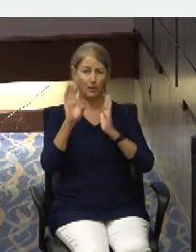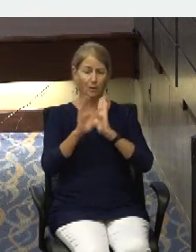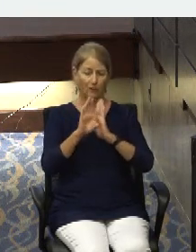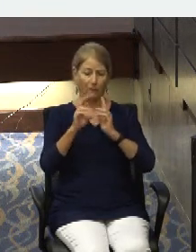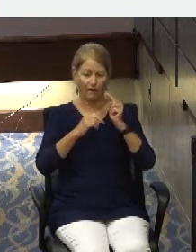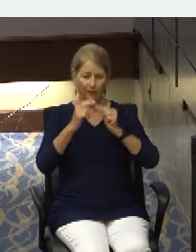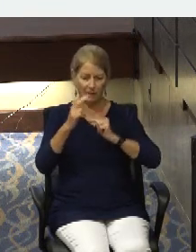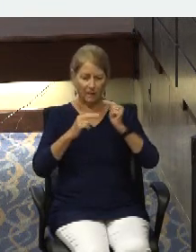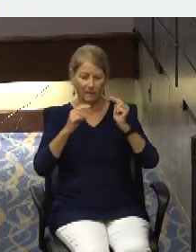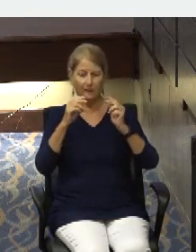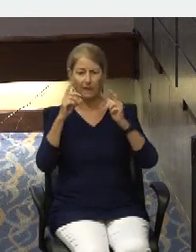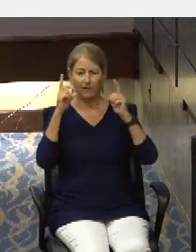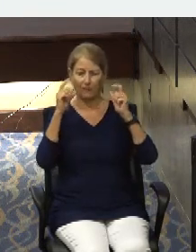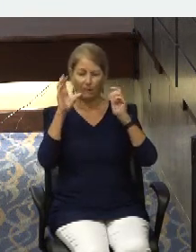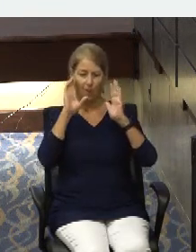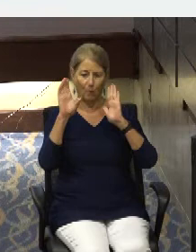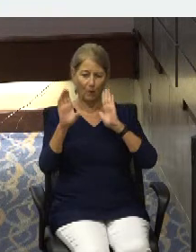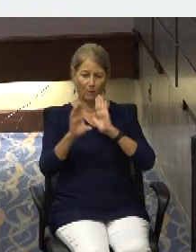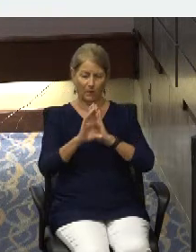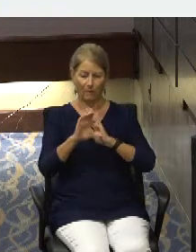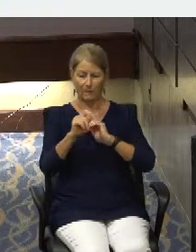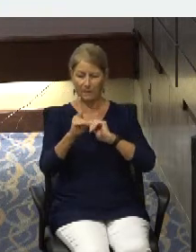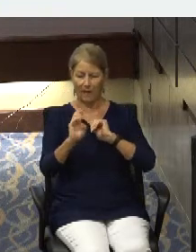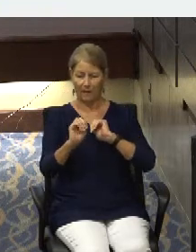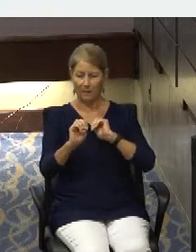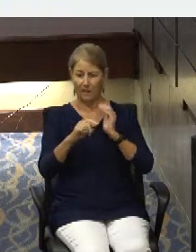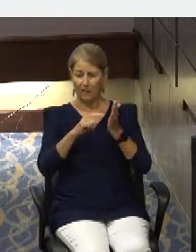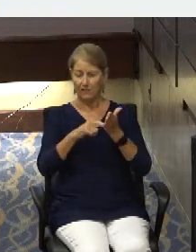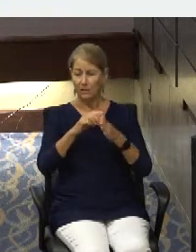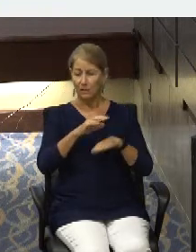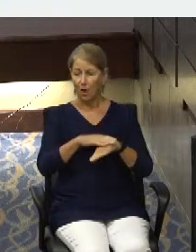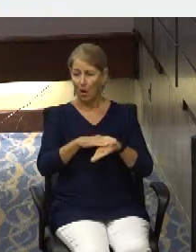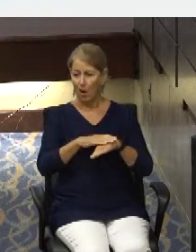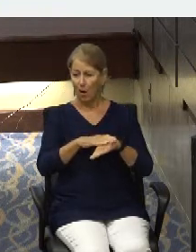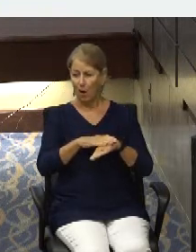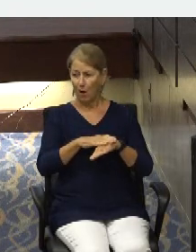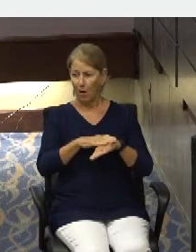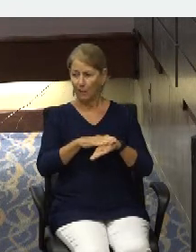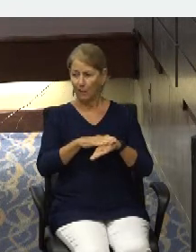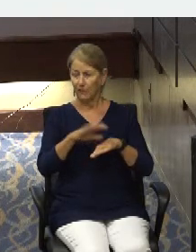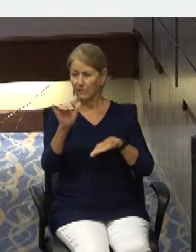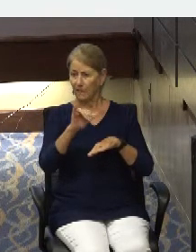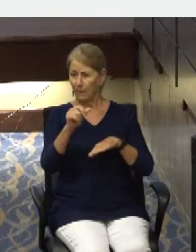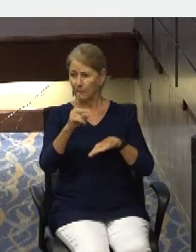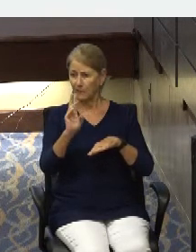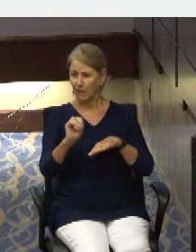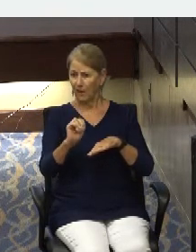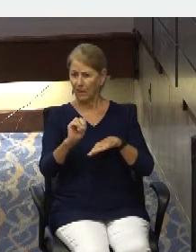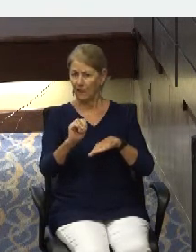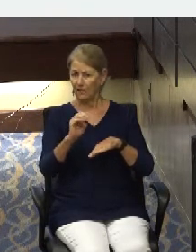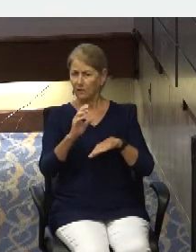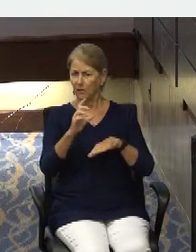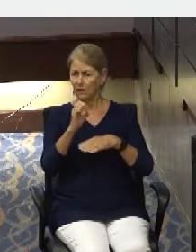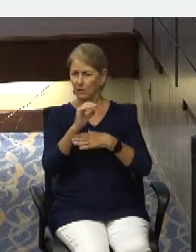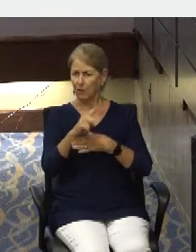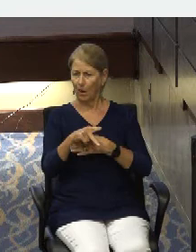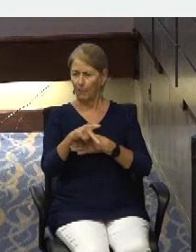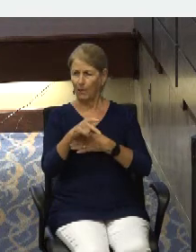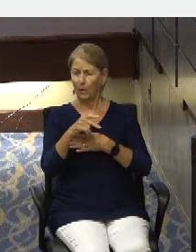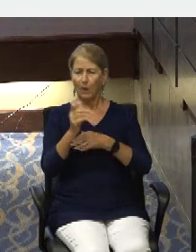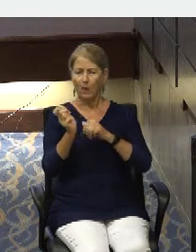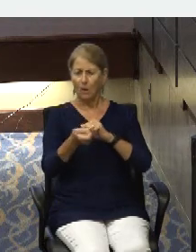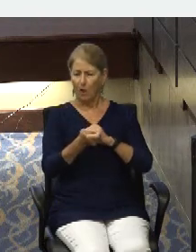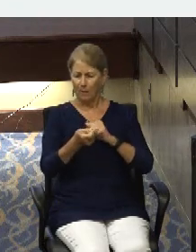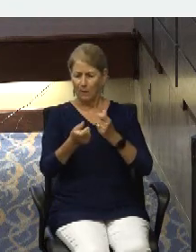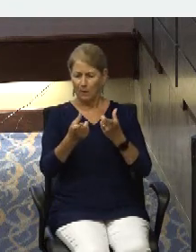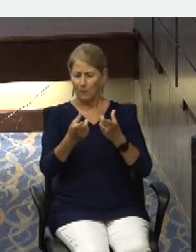some photos of the site. So this is on the same side as Topgolf, because I was like, isn't there one that just opened across from the